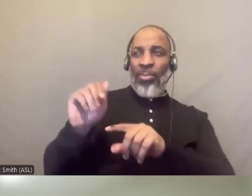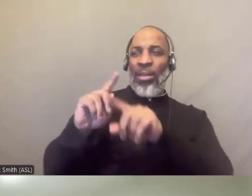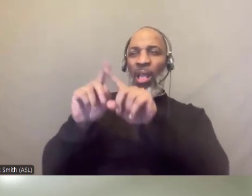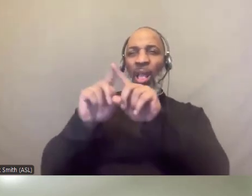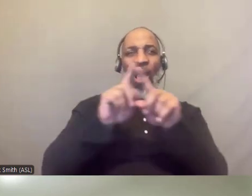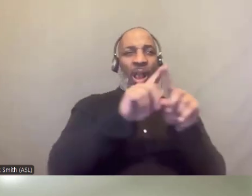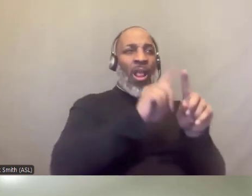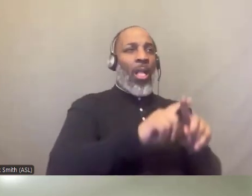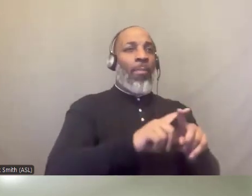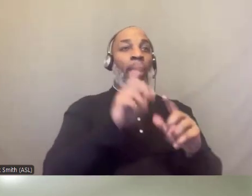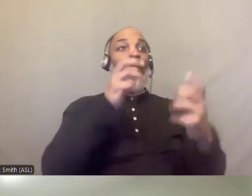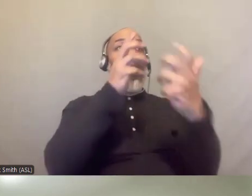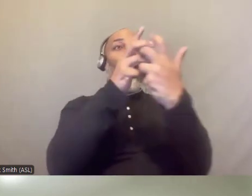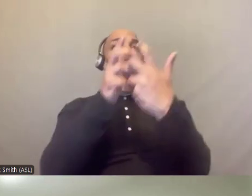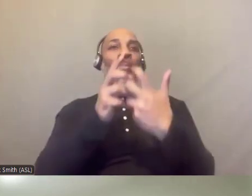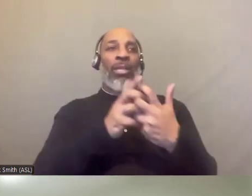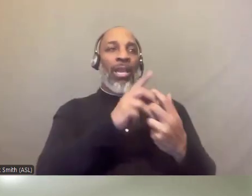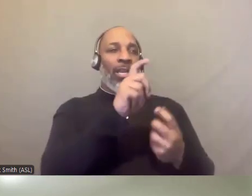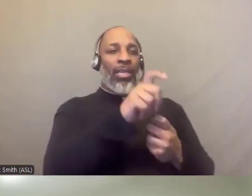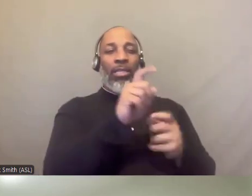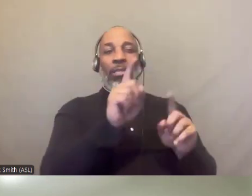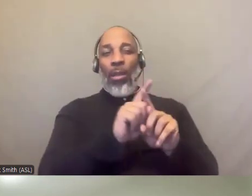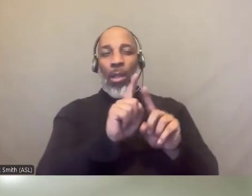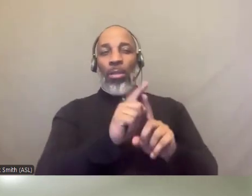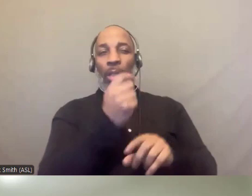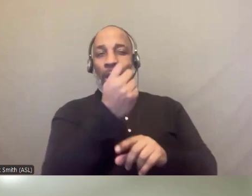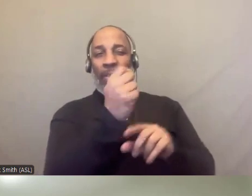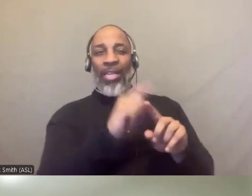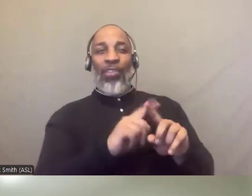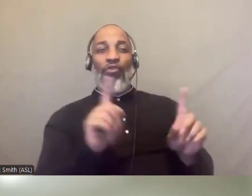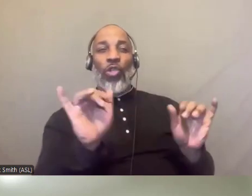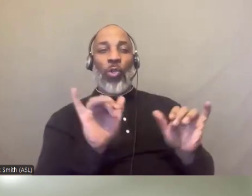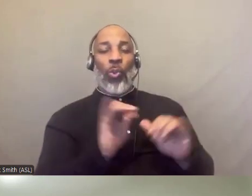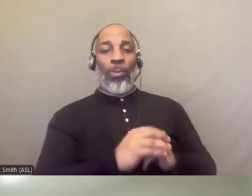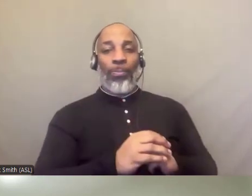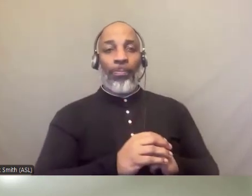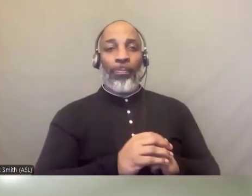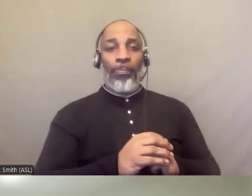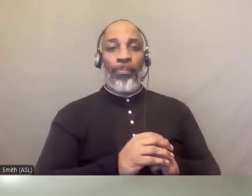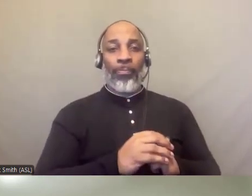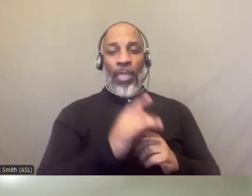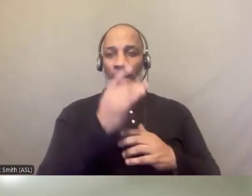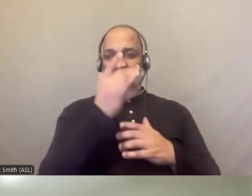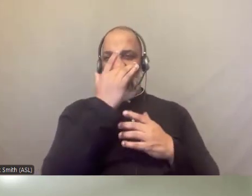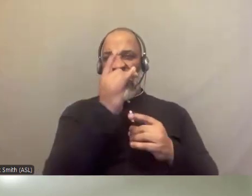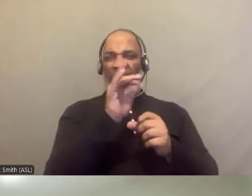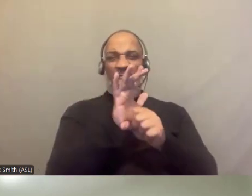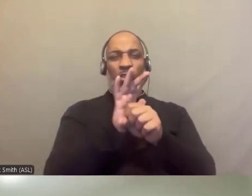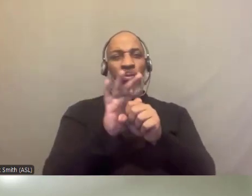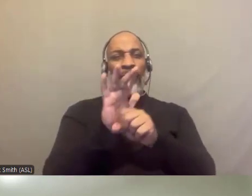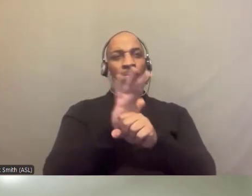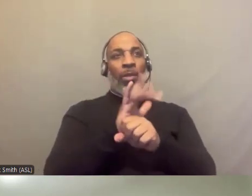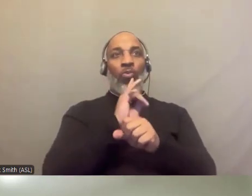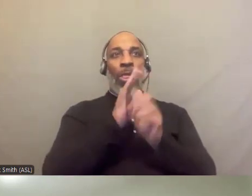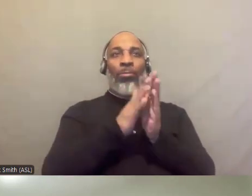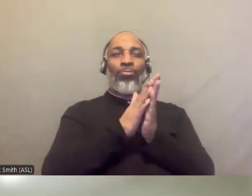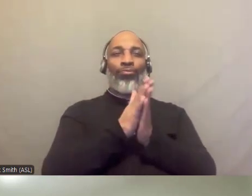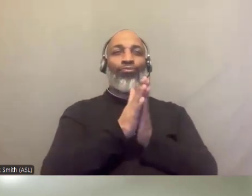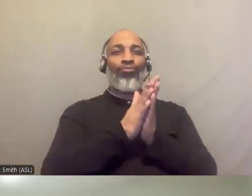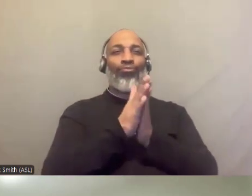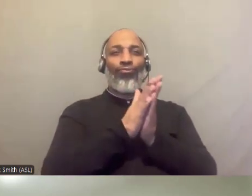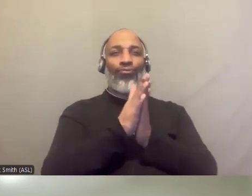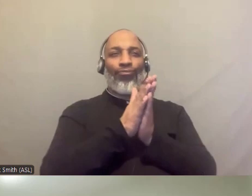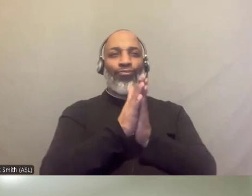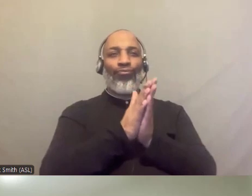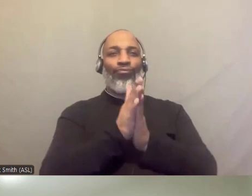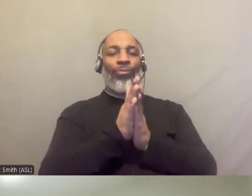and the accommodations that they need are also going to be a little bit different. So it's an interesting area, very intellectually stimulating.